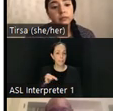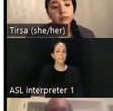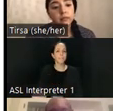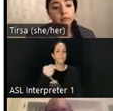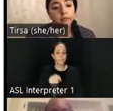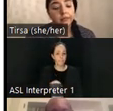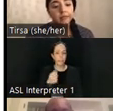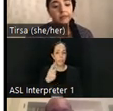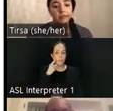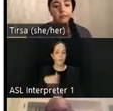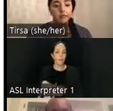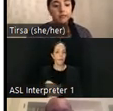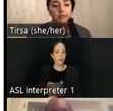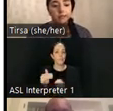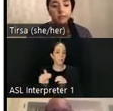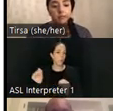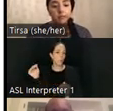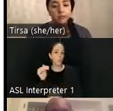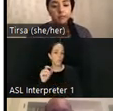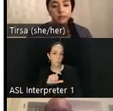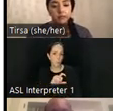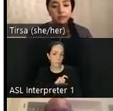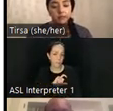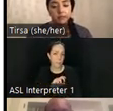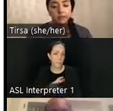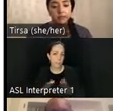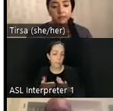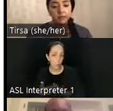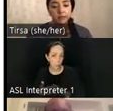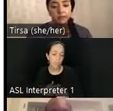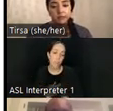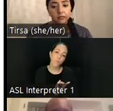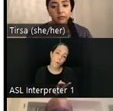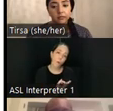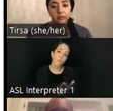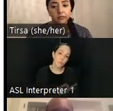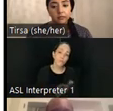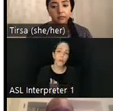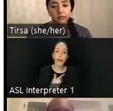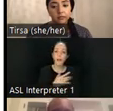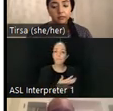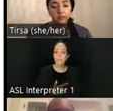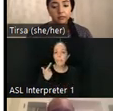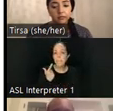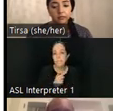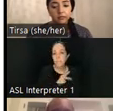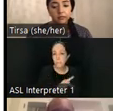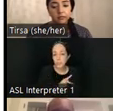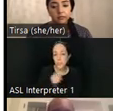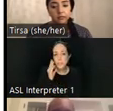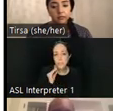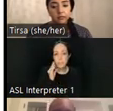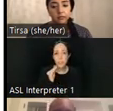over-policed communities. And you're going to have like one or two people with such and such experience. And then I think the way that you could potentially get